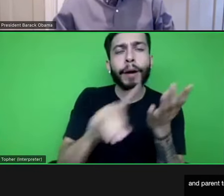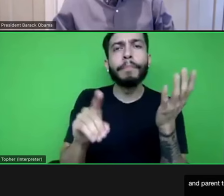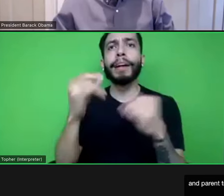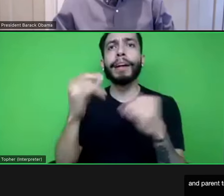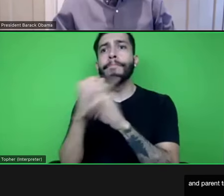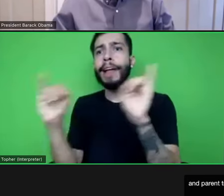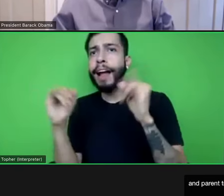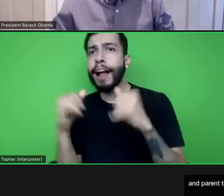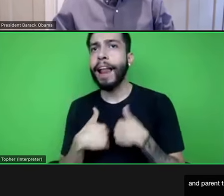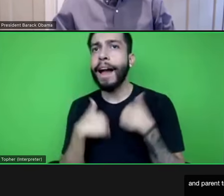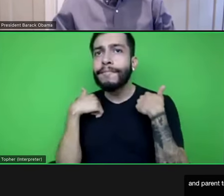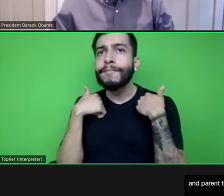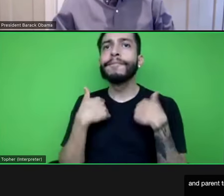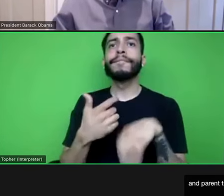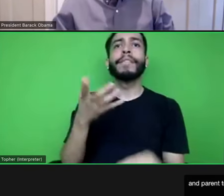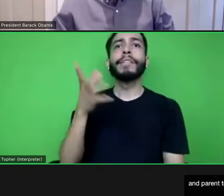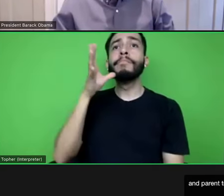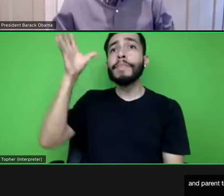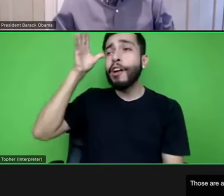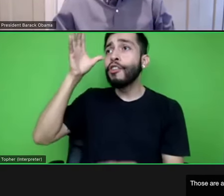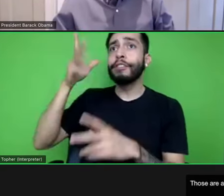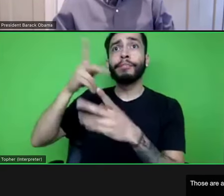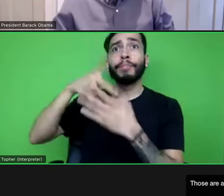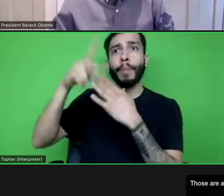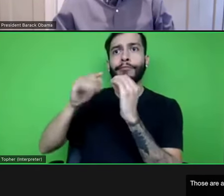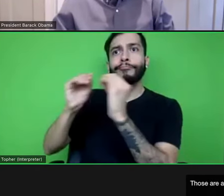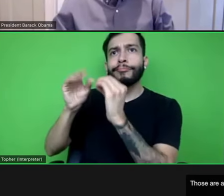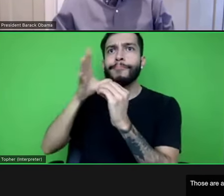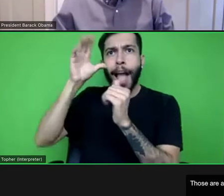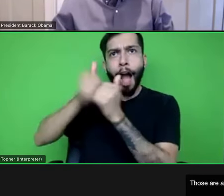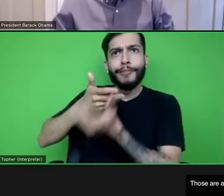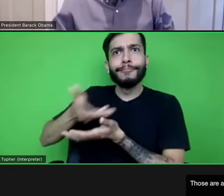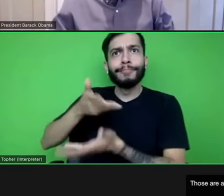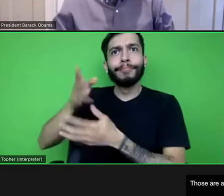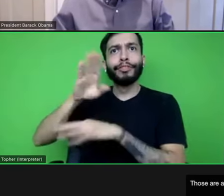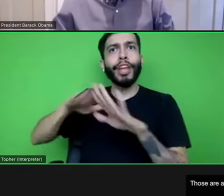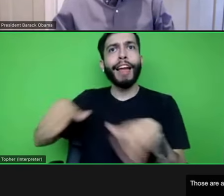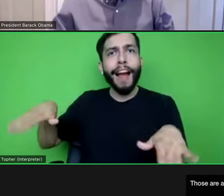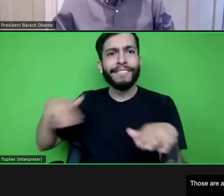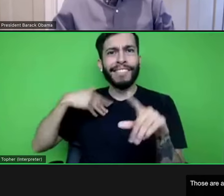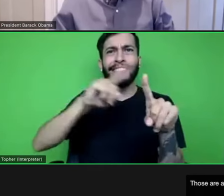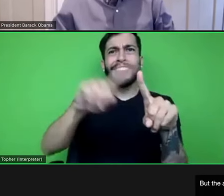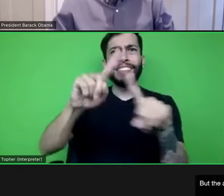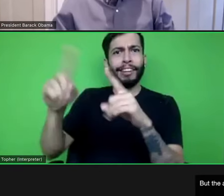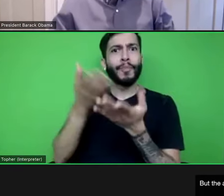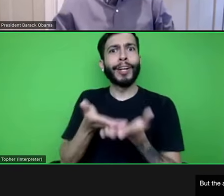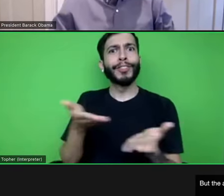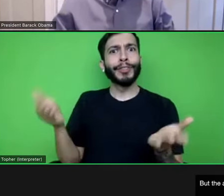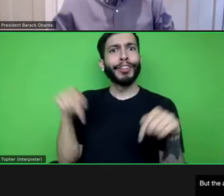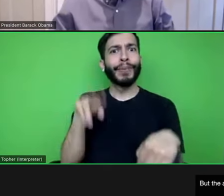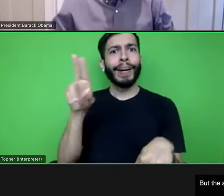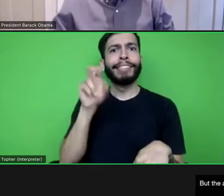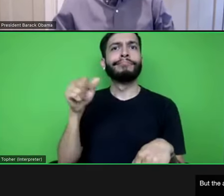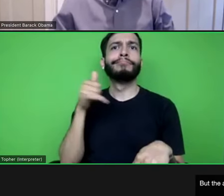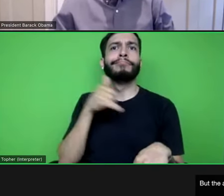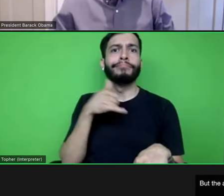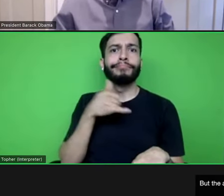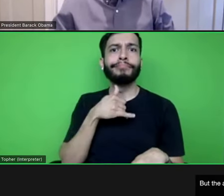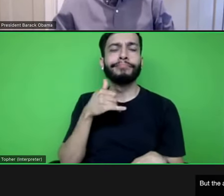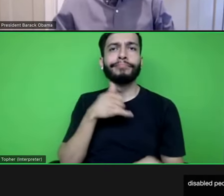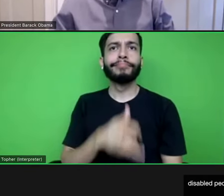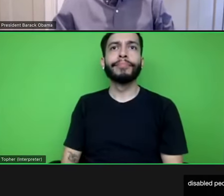But the ability to bring disabled people into positions in government, and I was at